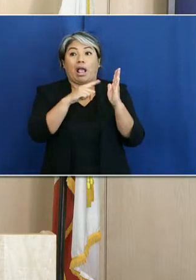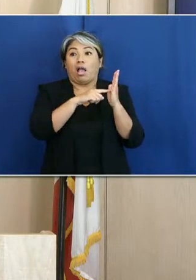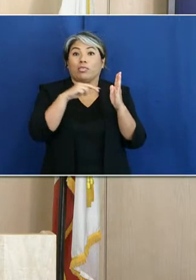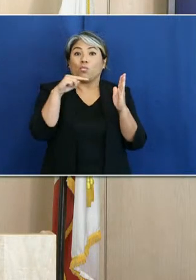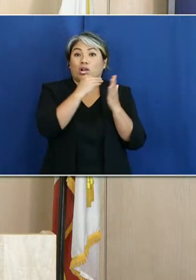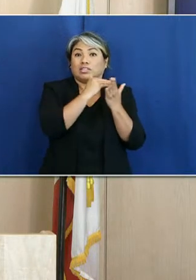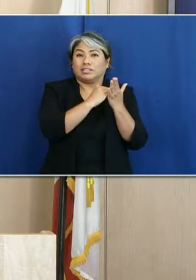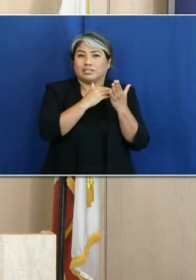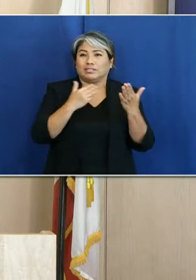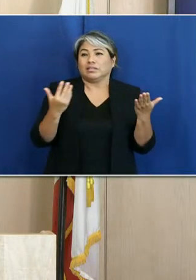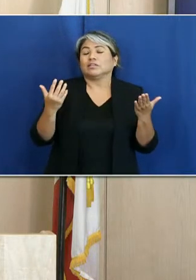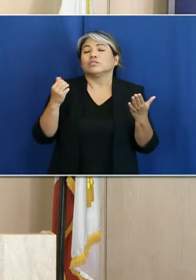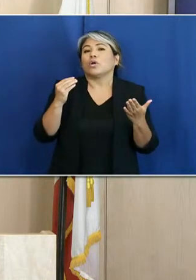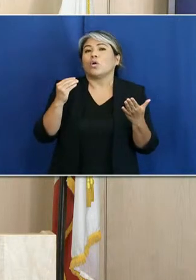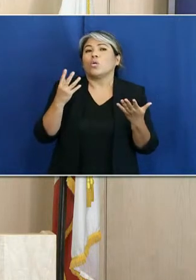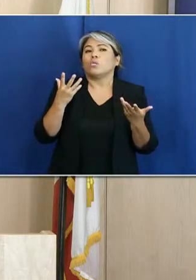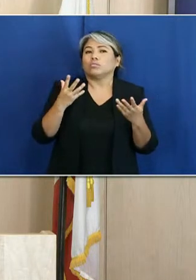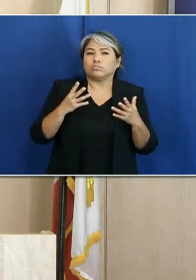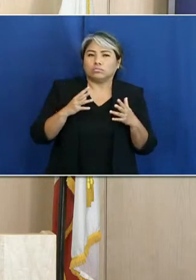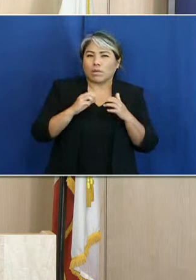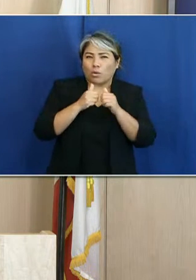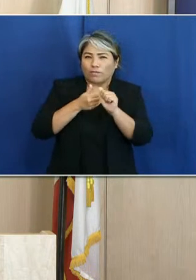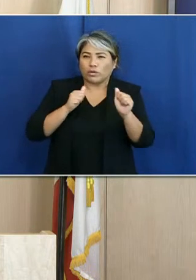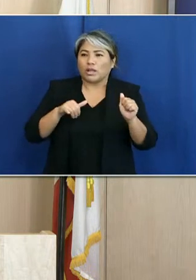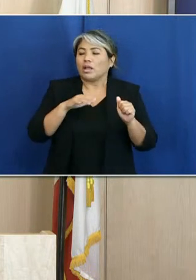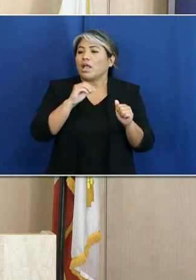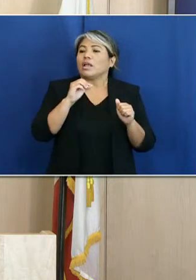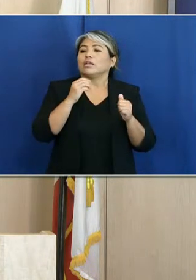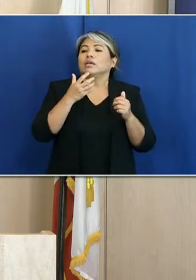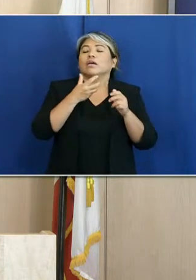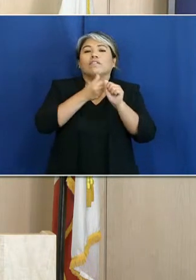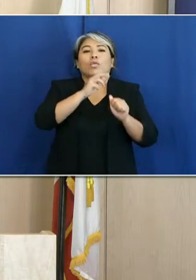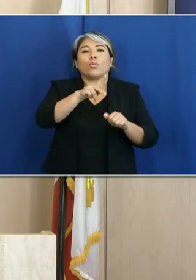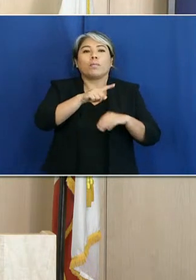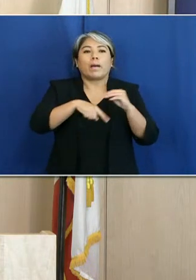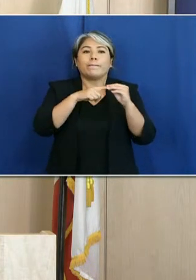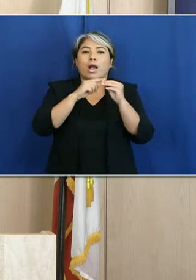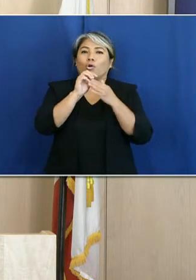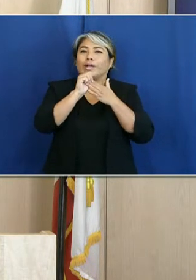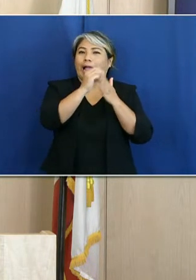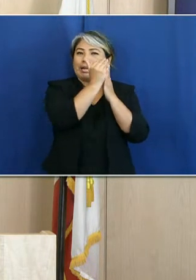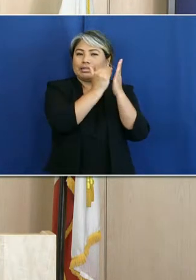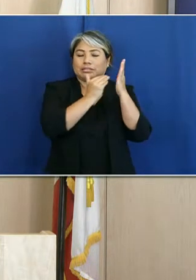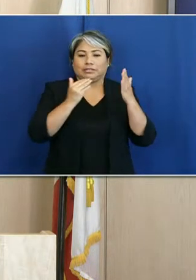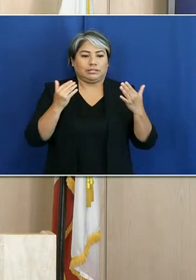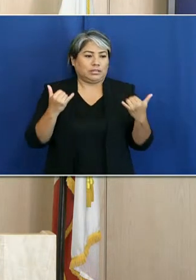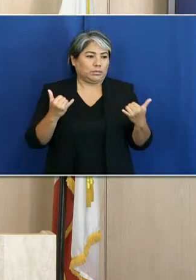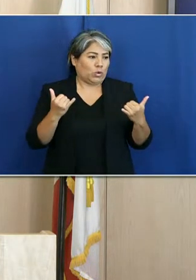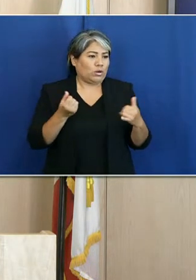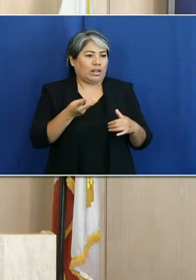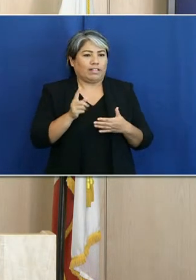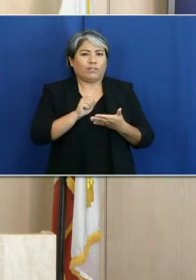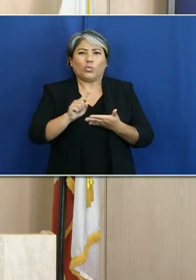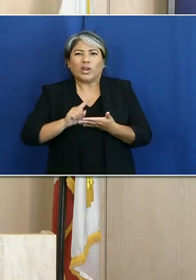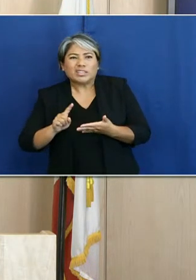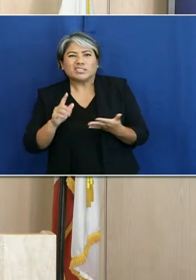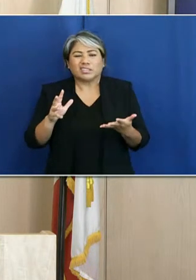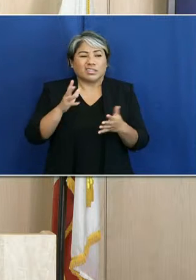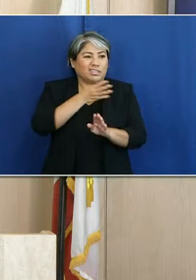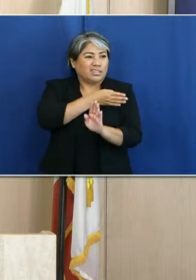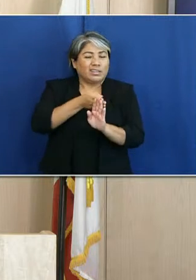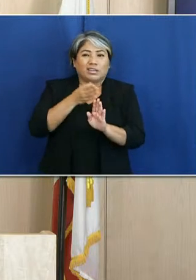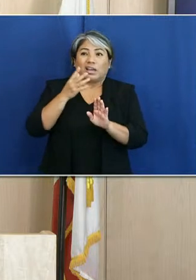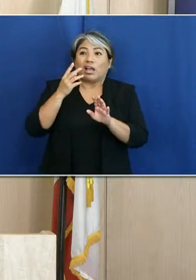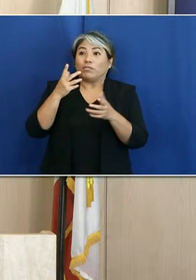And I know, just a quick follow-up to that question about the guidance. At this point, like over the past couple of weeks, have you received any